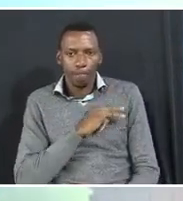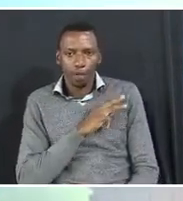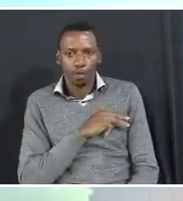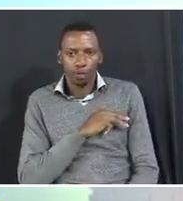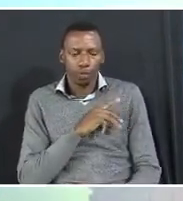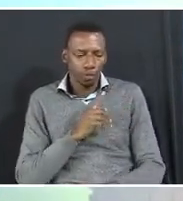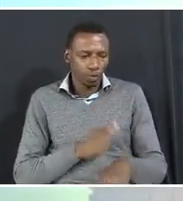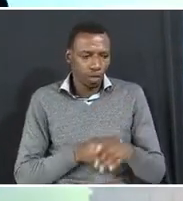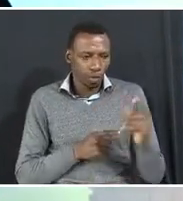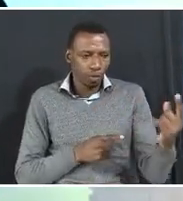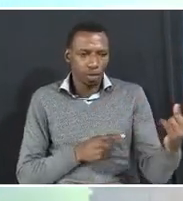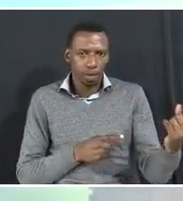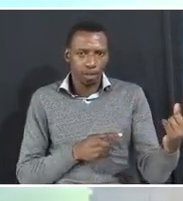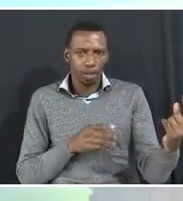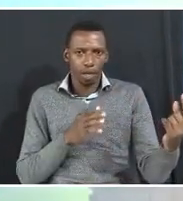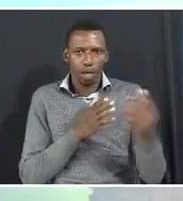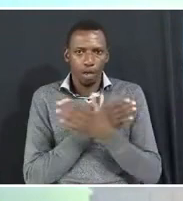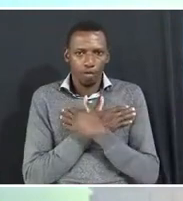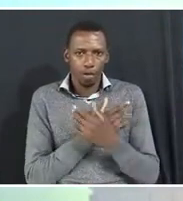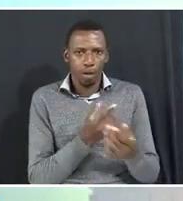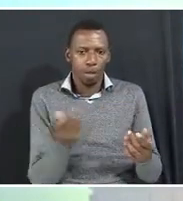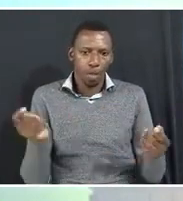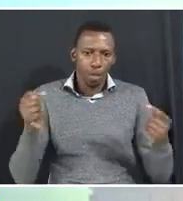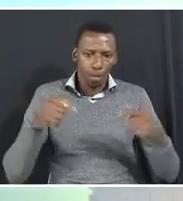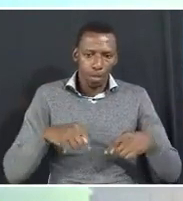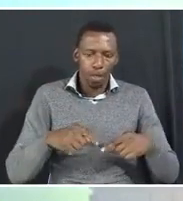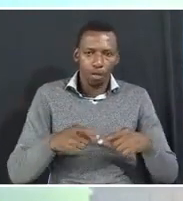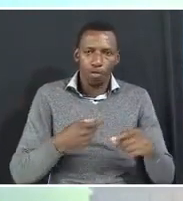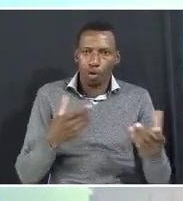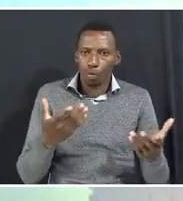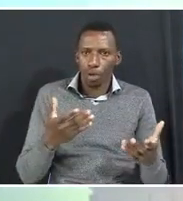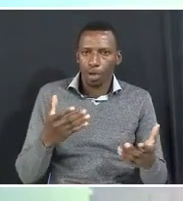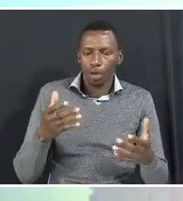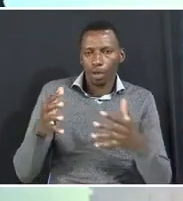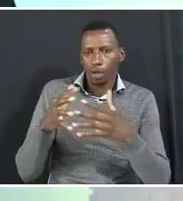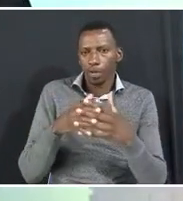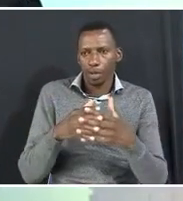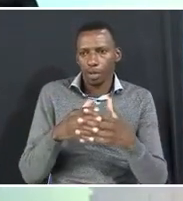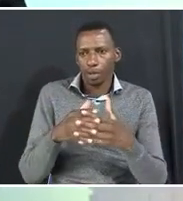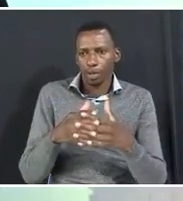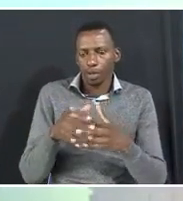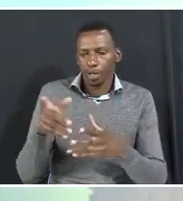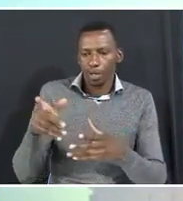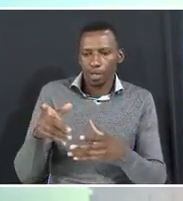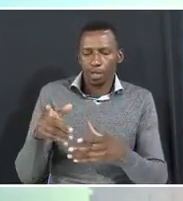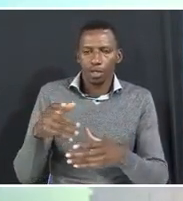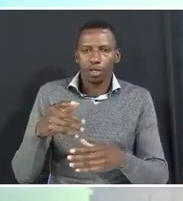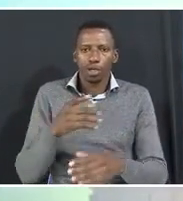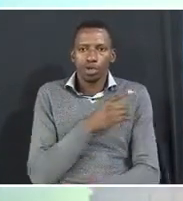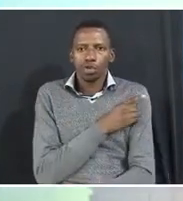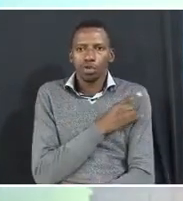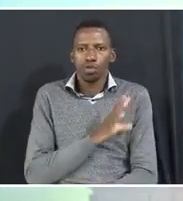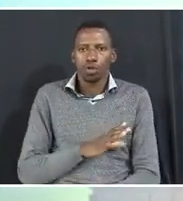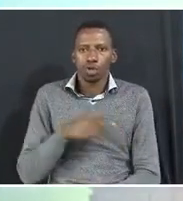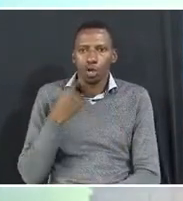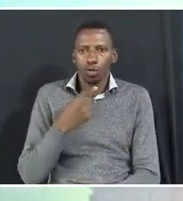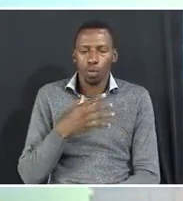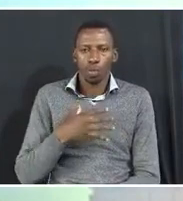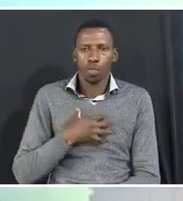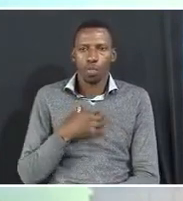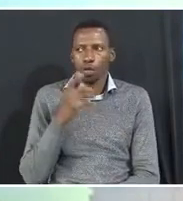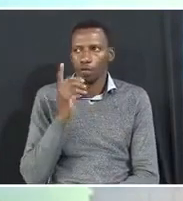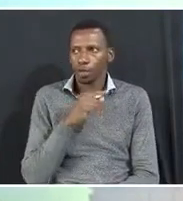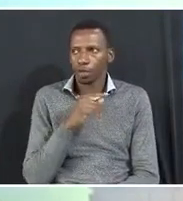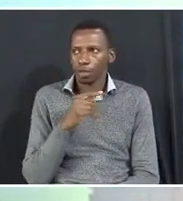this friend came from California, picked me in Nairobi, he was just one single man. He's a retired doctor, but he